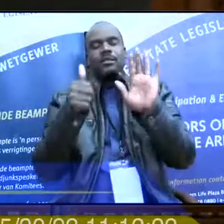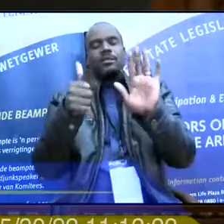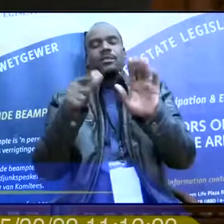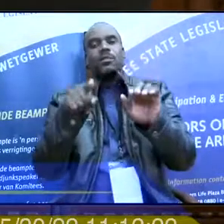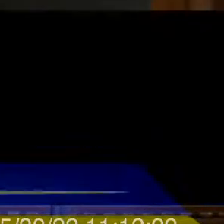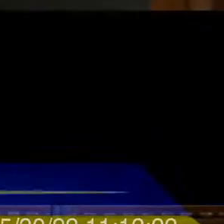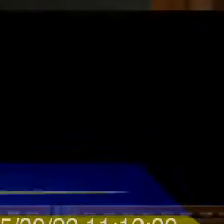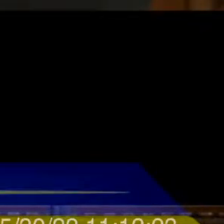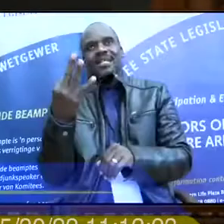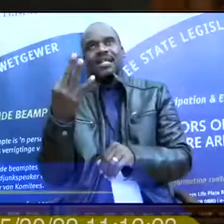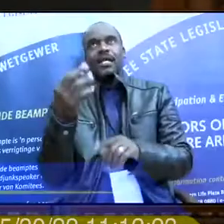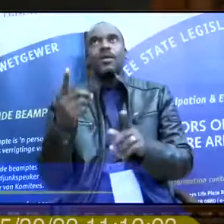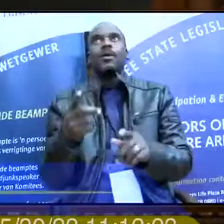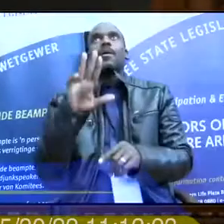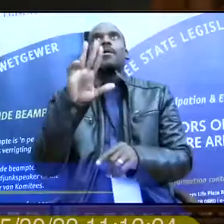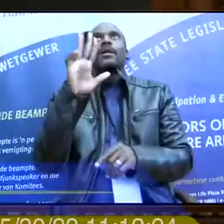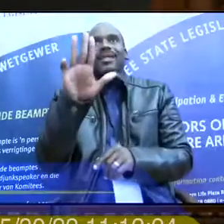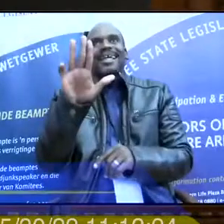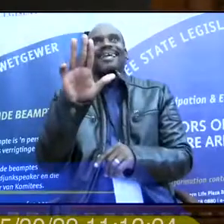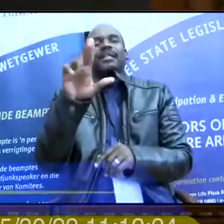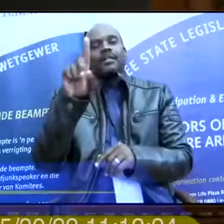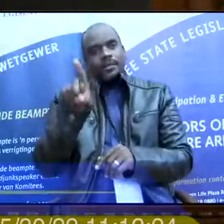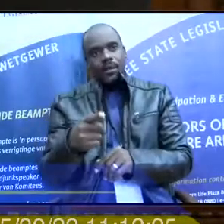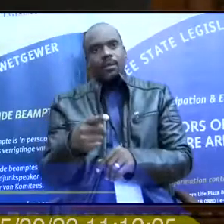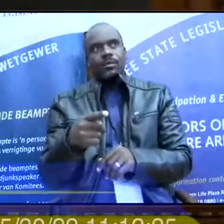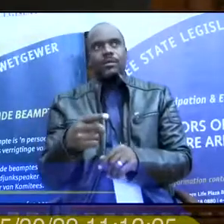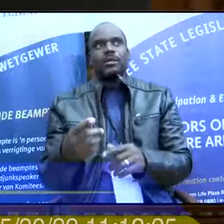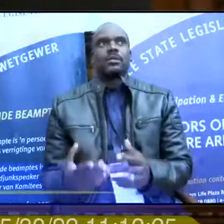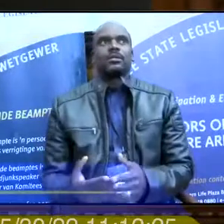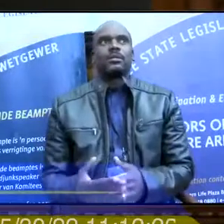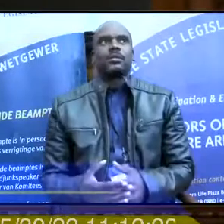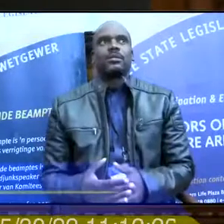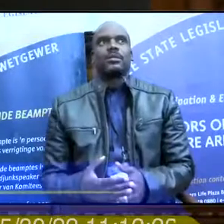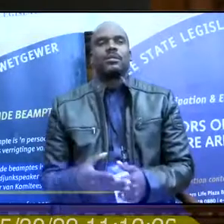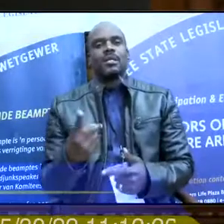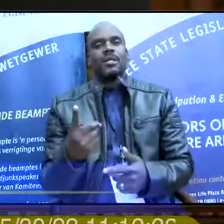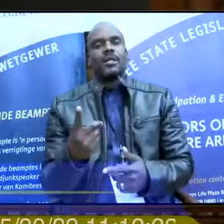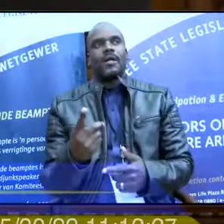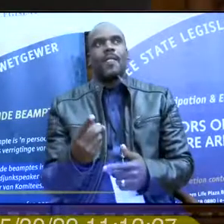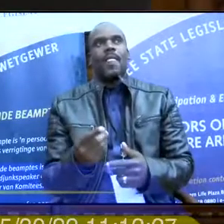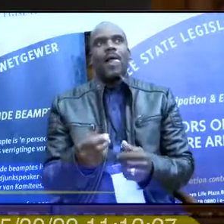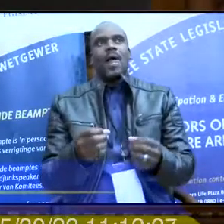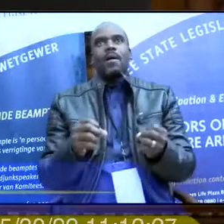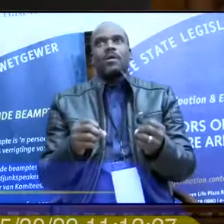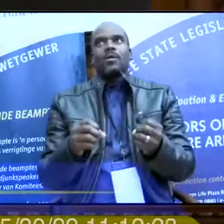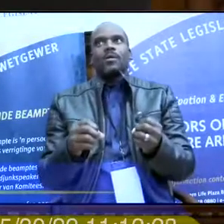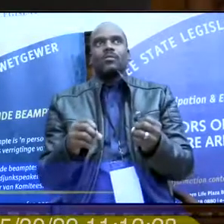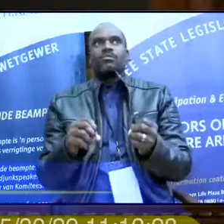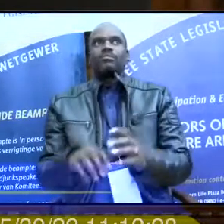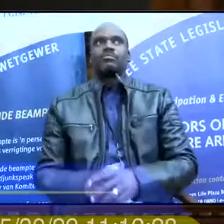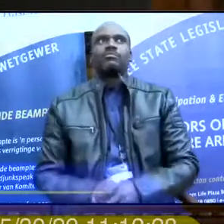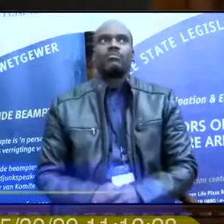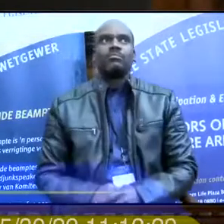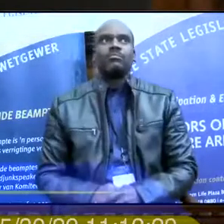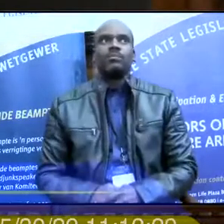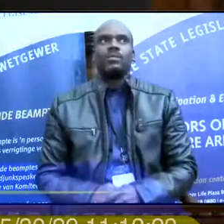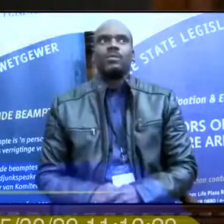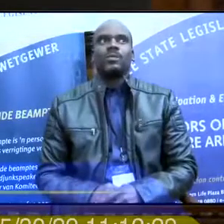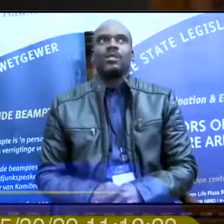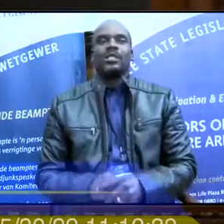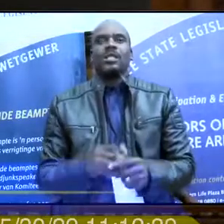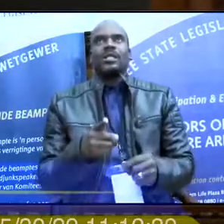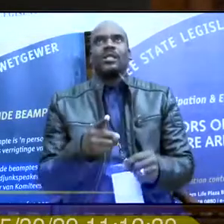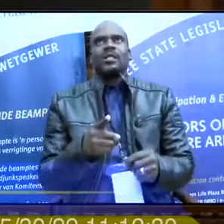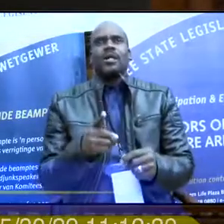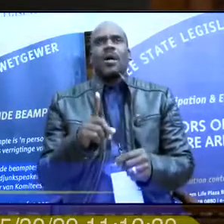which is very small in comparison to the numbers that have just outlined 0.3 in the third quarter of 2021 overall